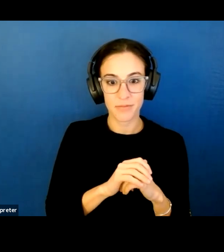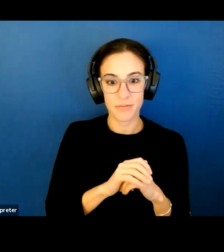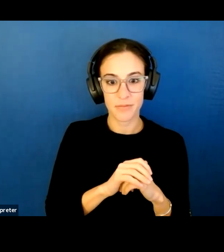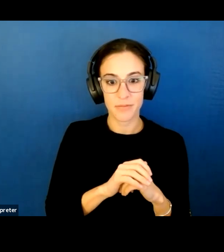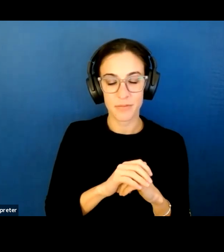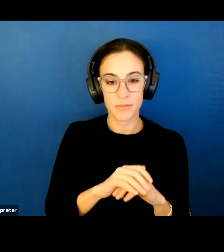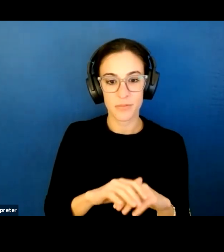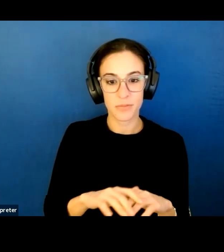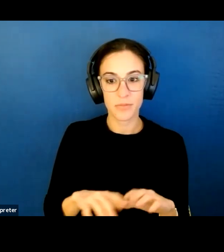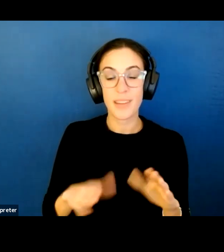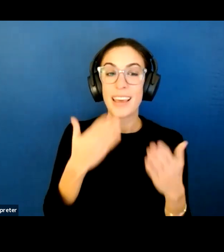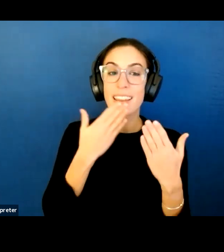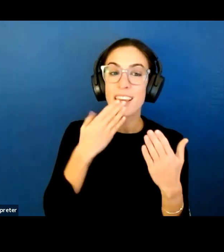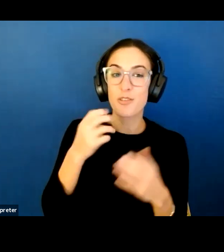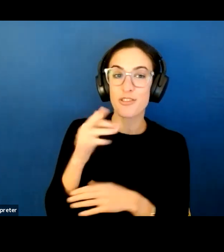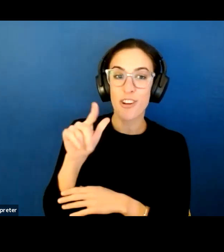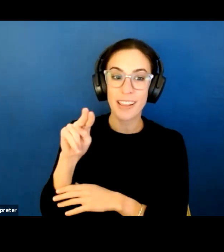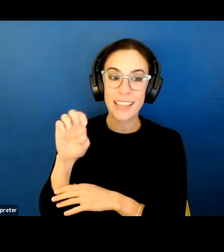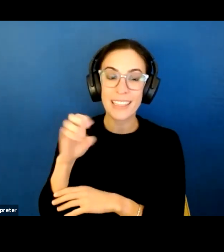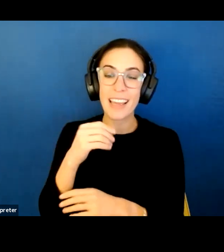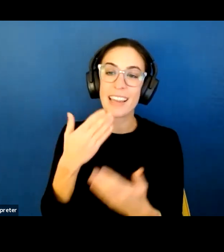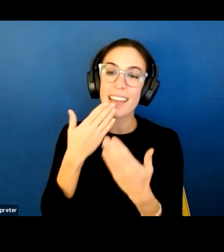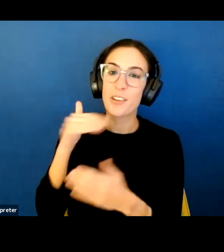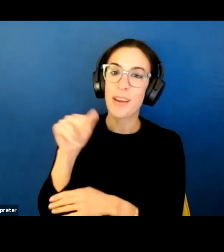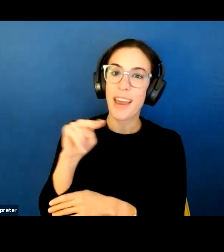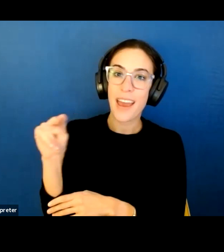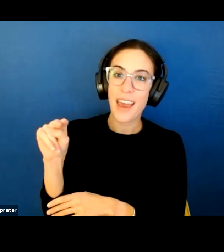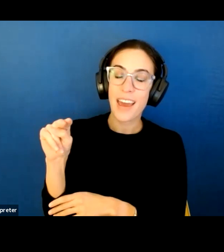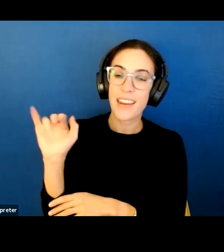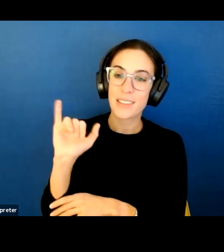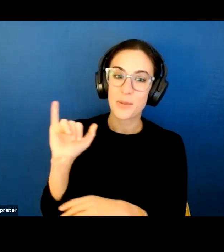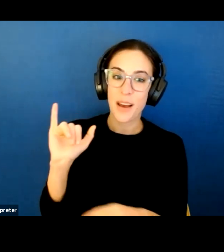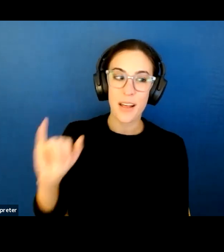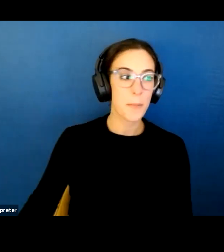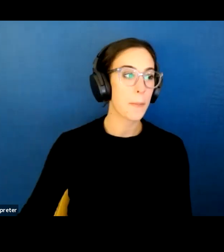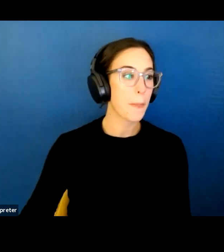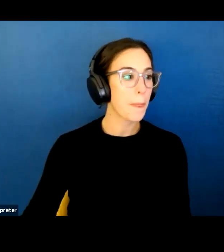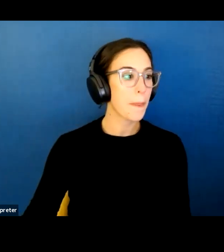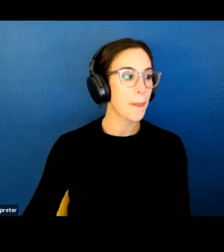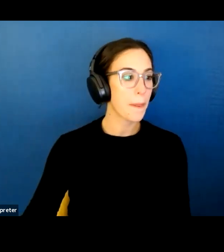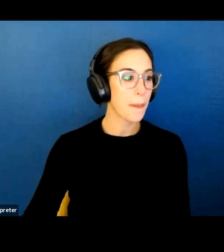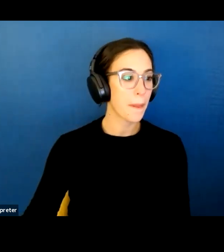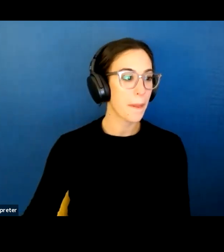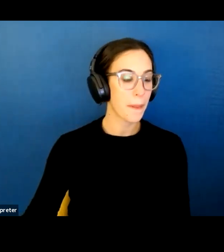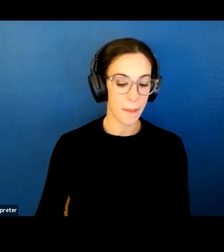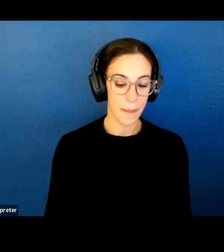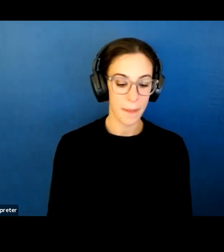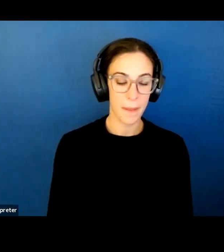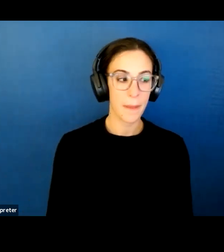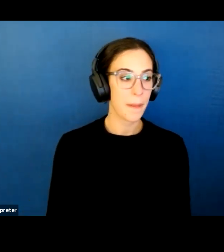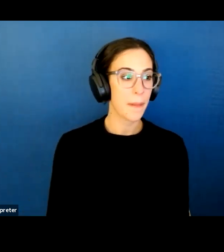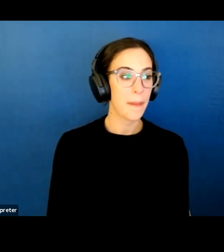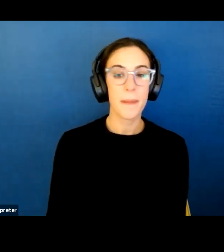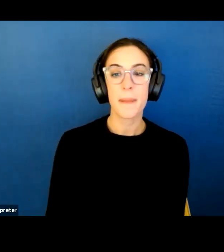Thank you, Charlene, and thank you, Anne, as well. I think this does flow really, really